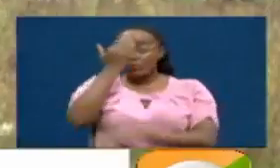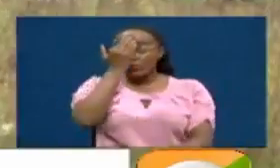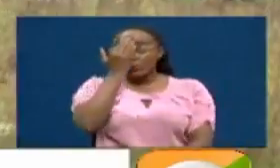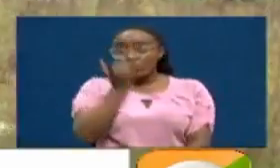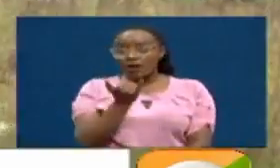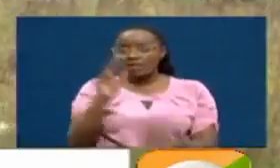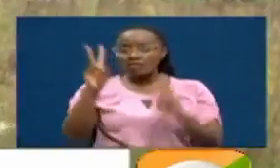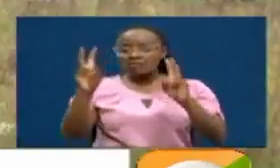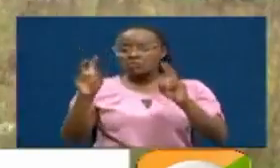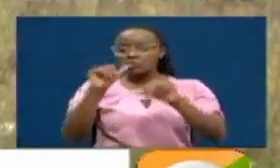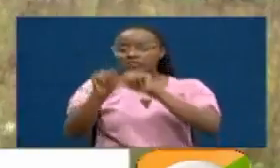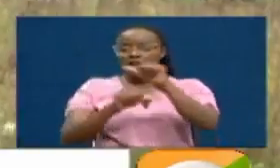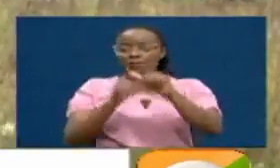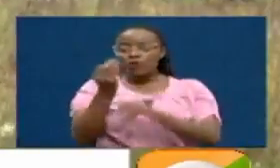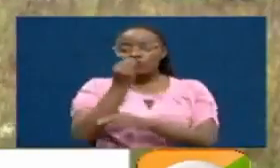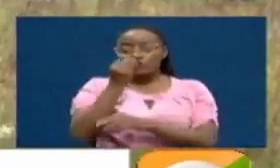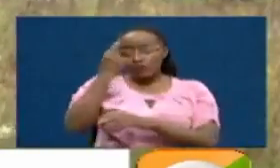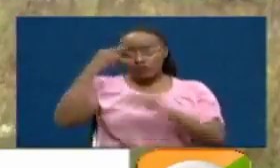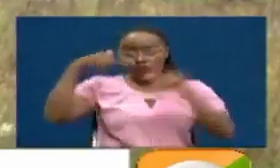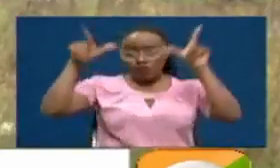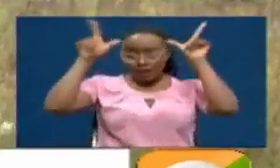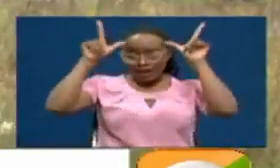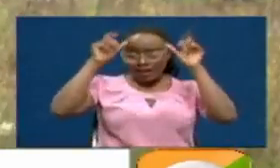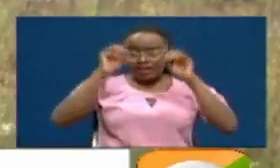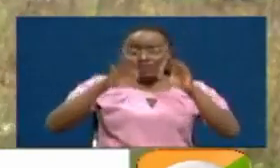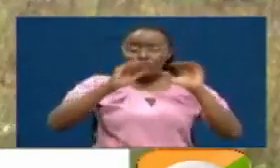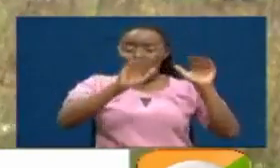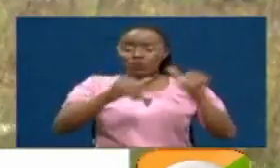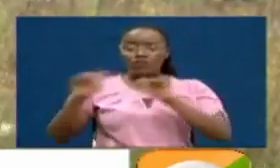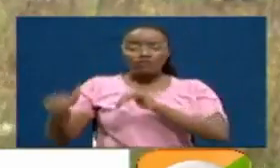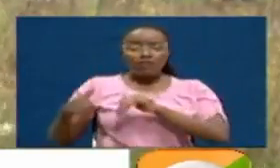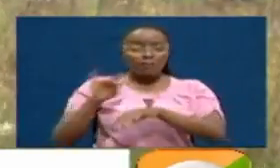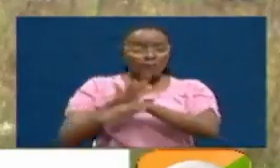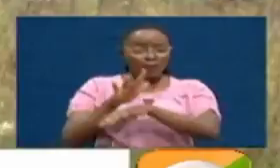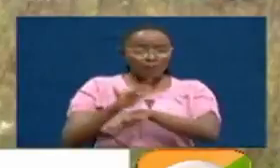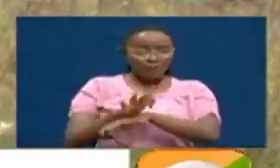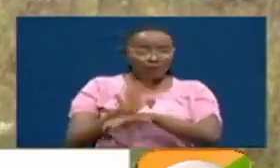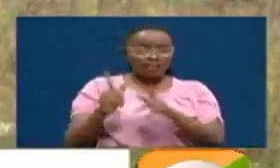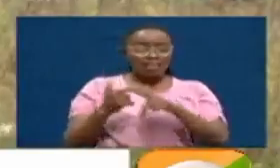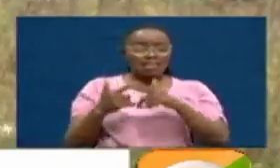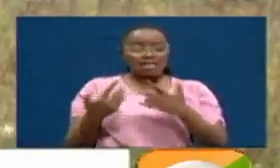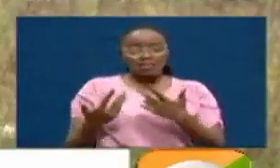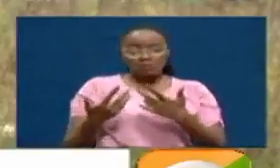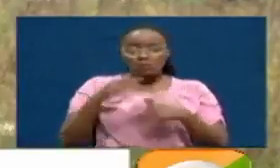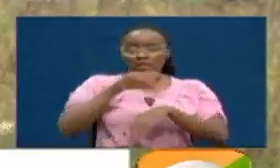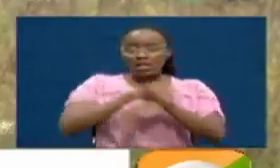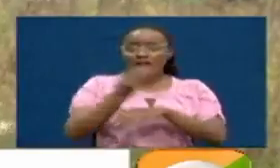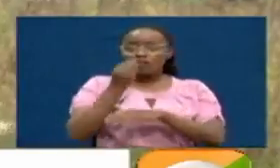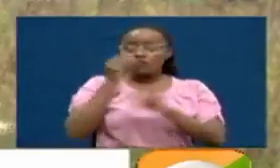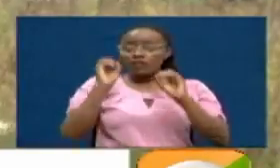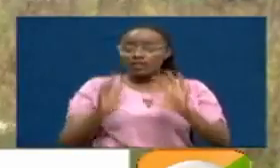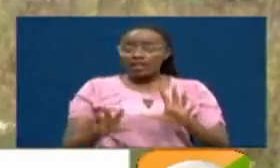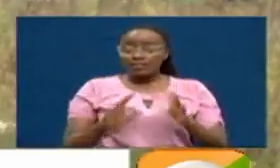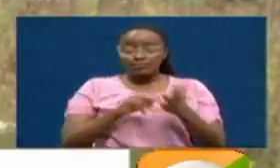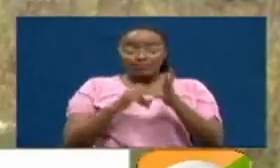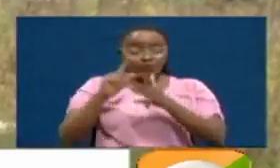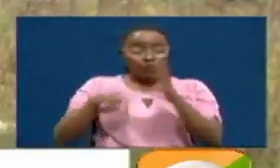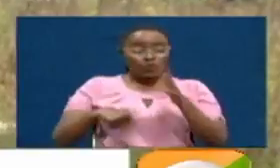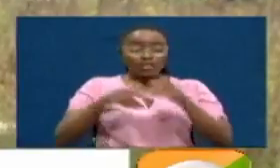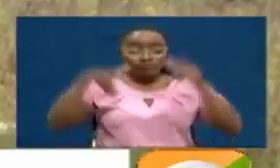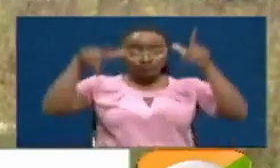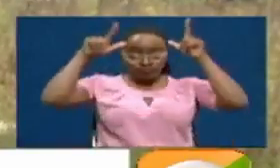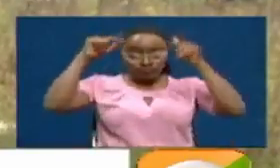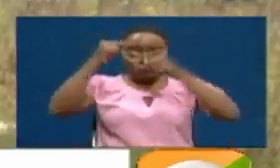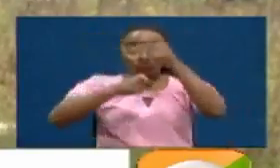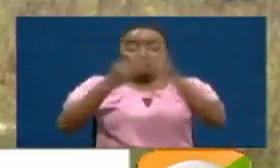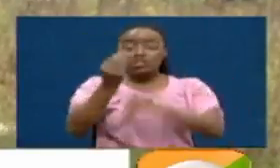mambo ya chakula ya ng'ombe. Unajua tukilima mapema tutakosa chakula ya ng'ombe, kwa hivyo hata ng'ombe ingeendelea kukula